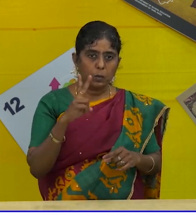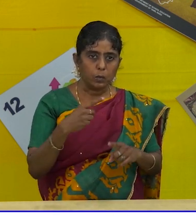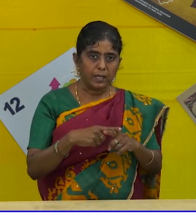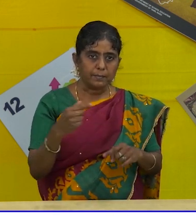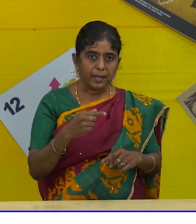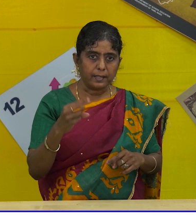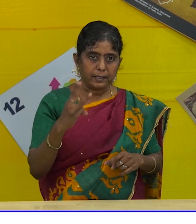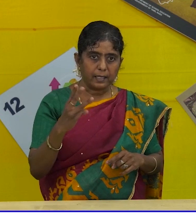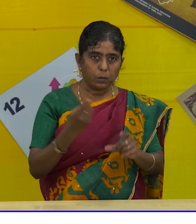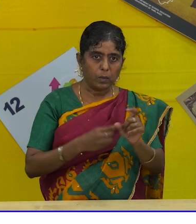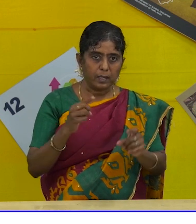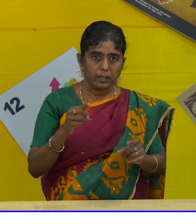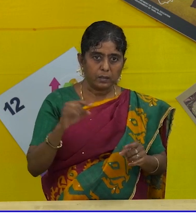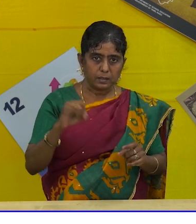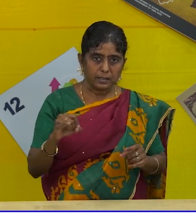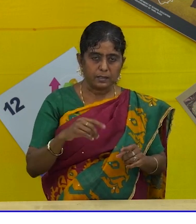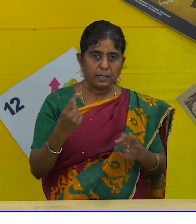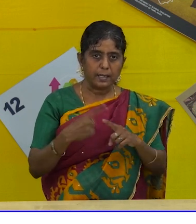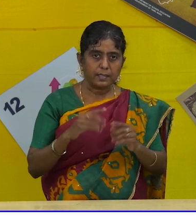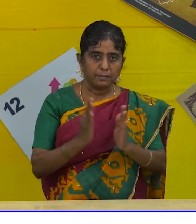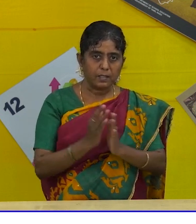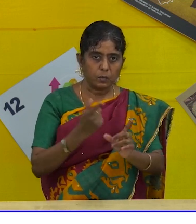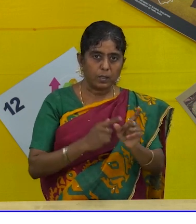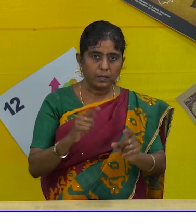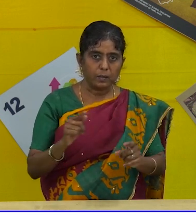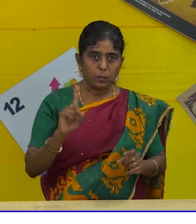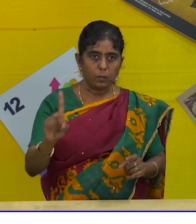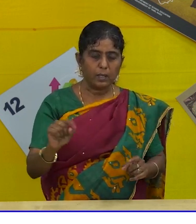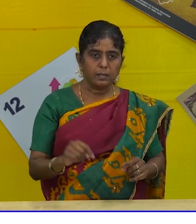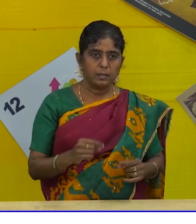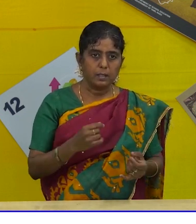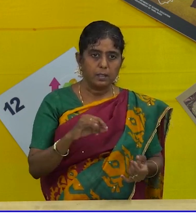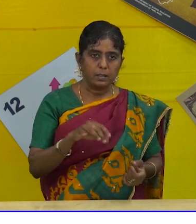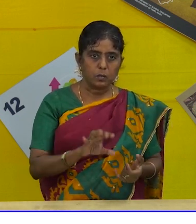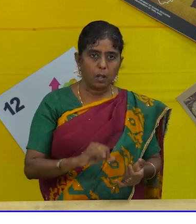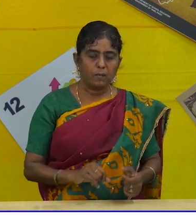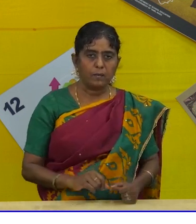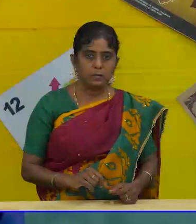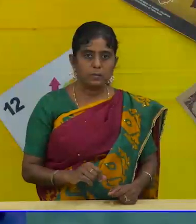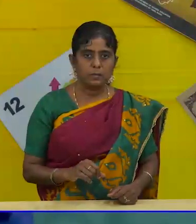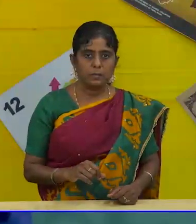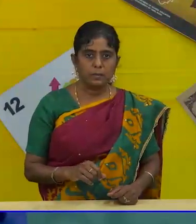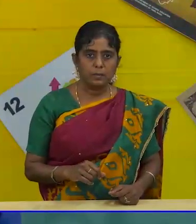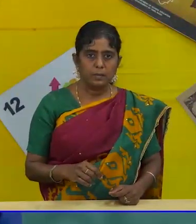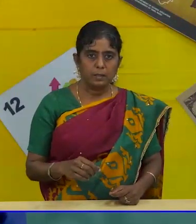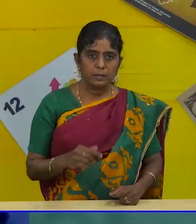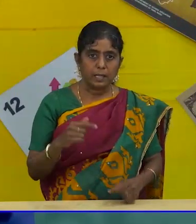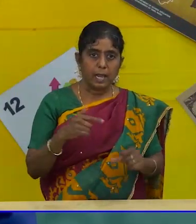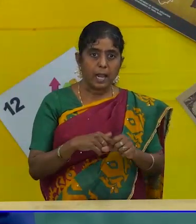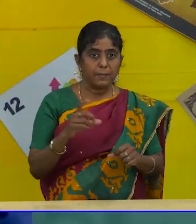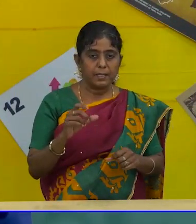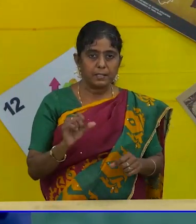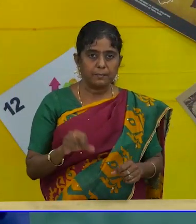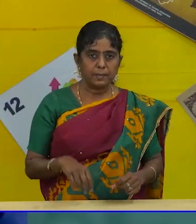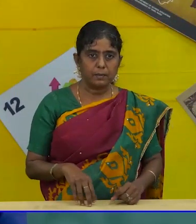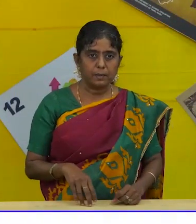to 6 and x plus y equal to 1. They are asking you to solve this. you have to use a elimination